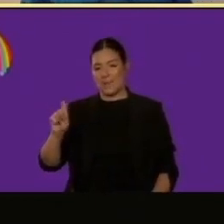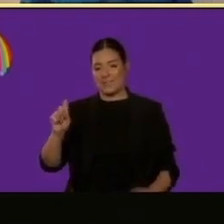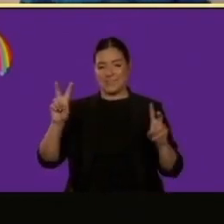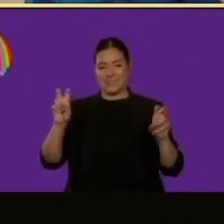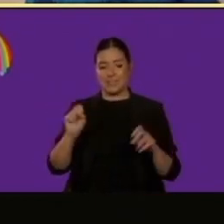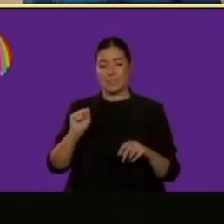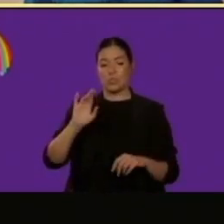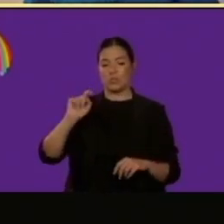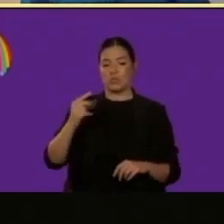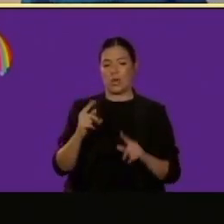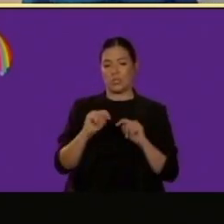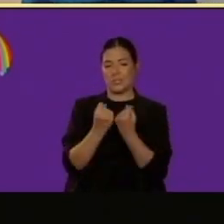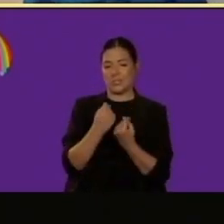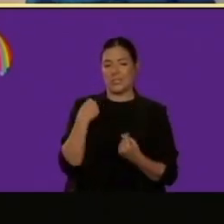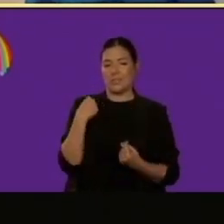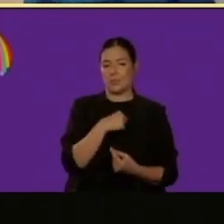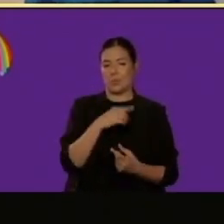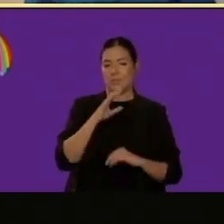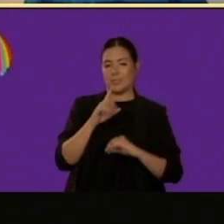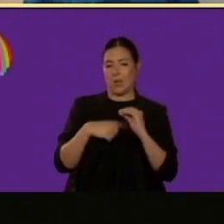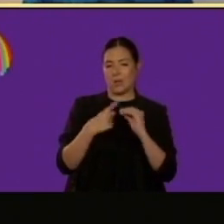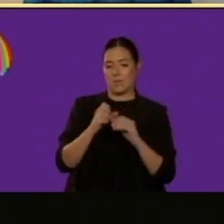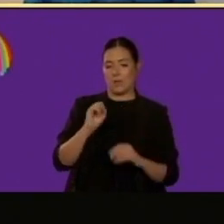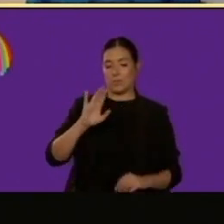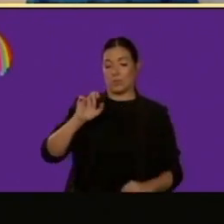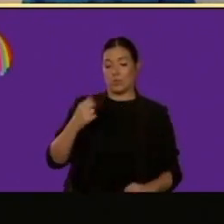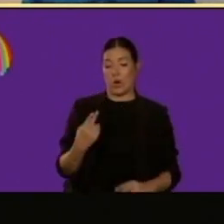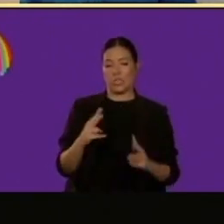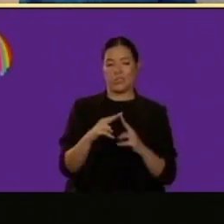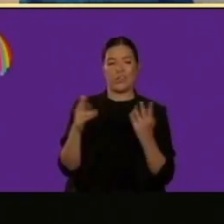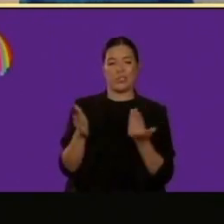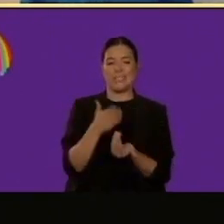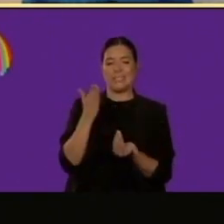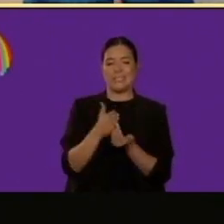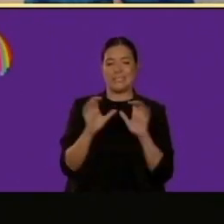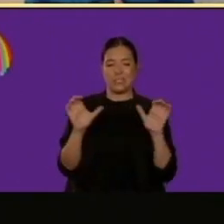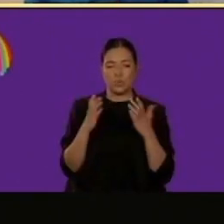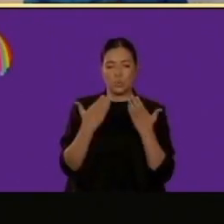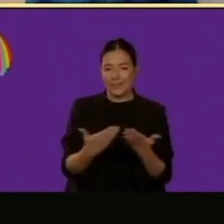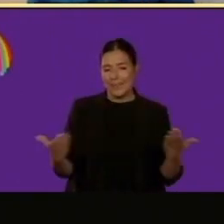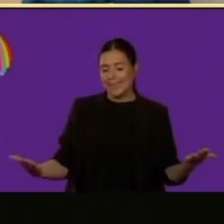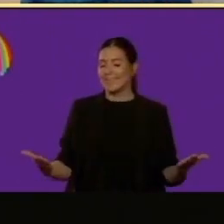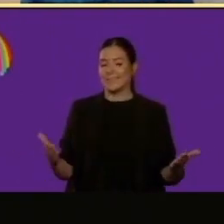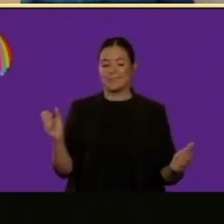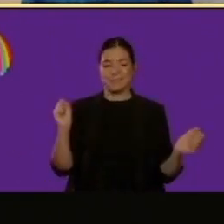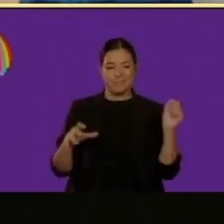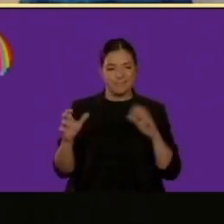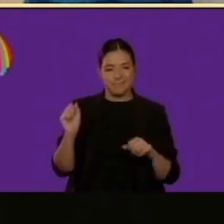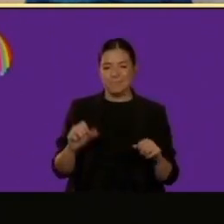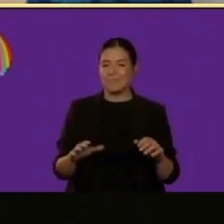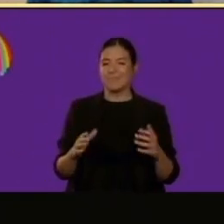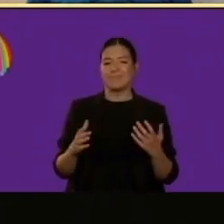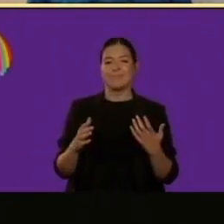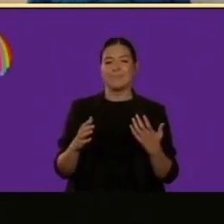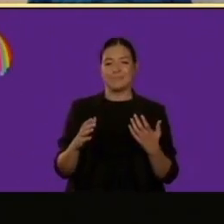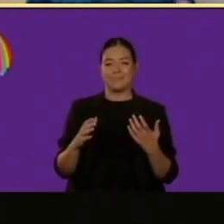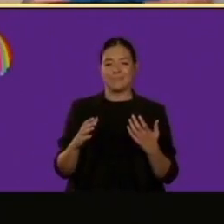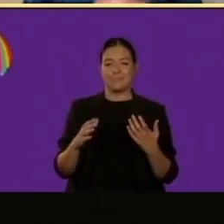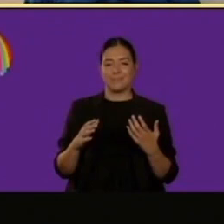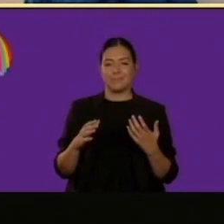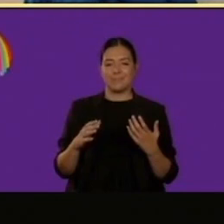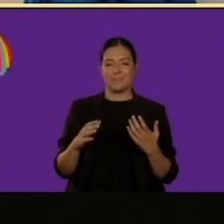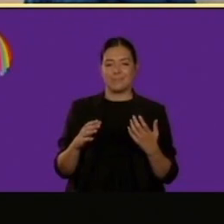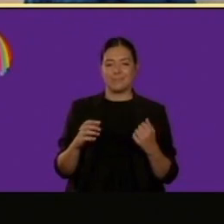explored, and this makes children to work with the artistic part or technology